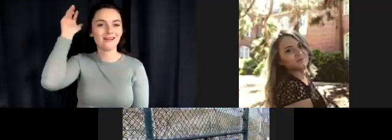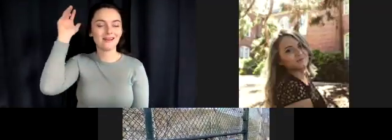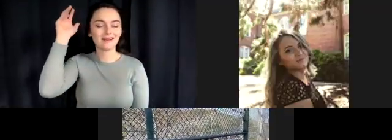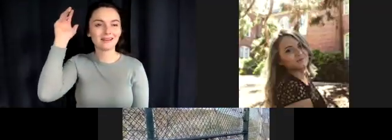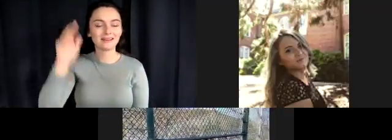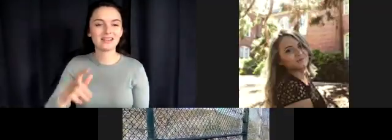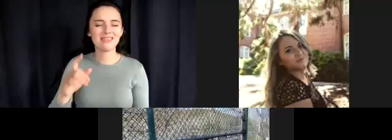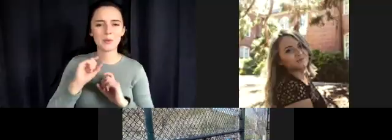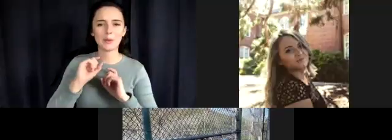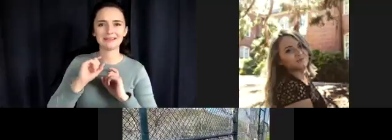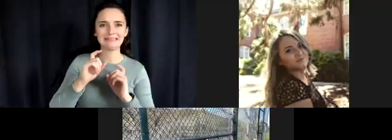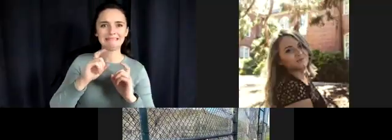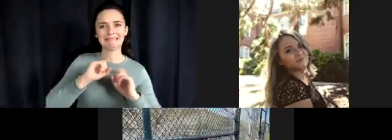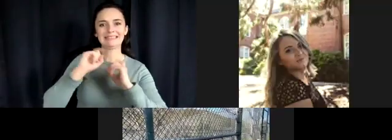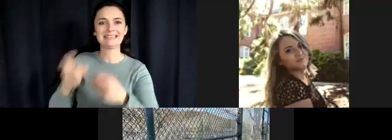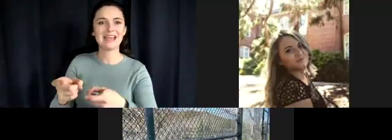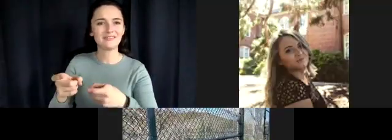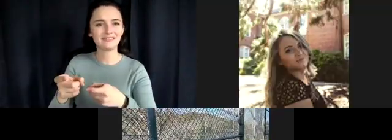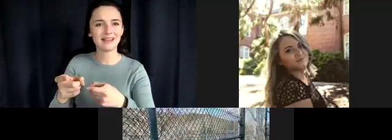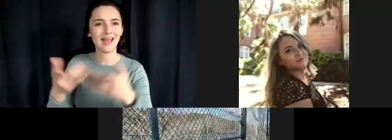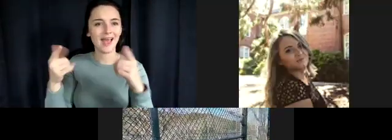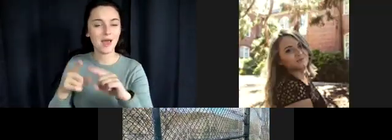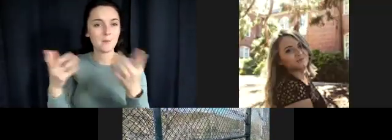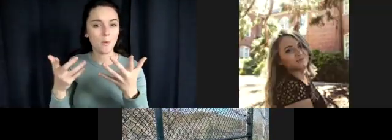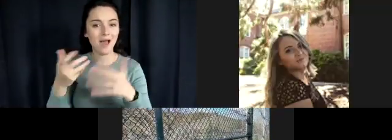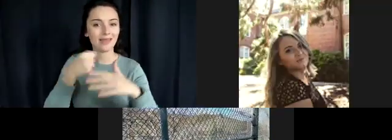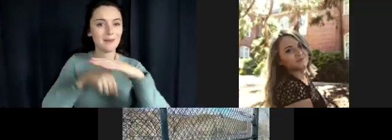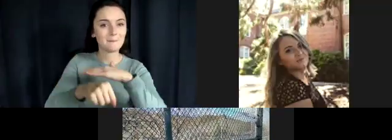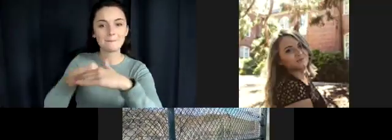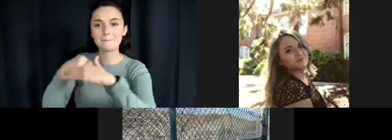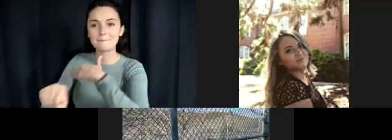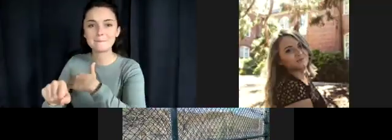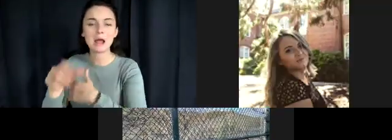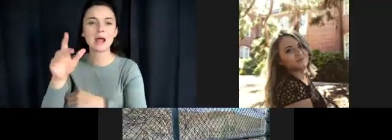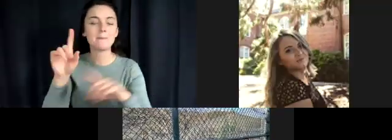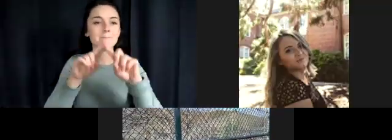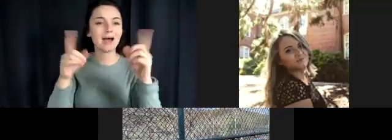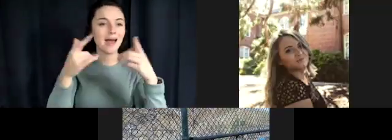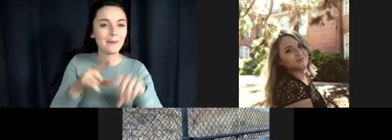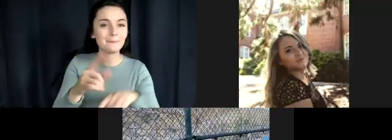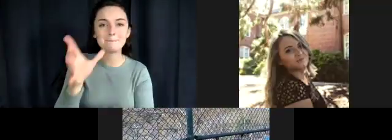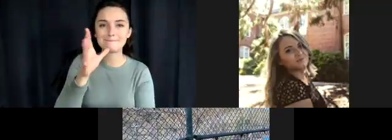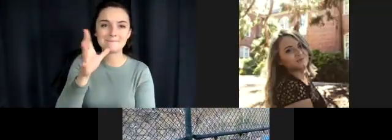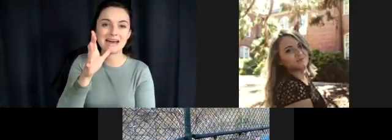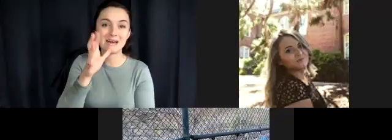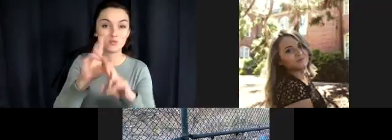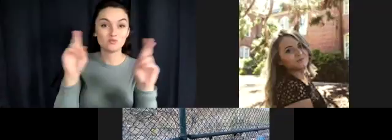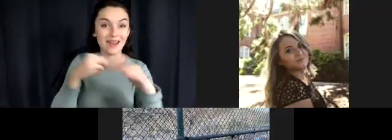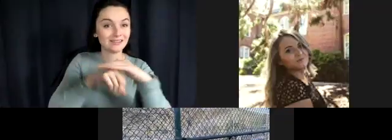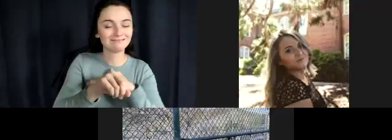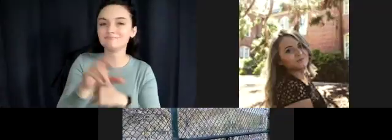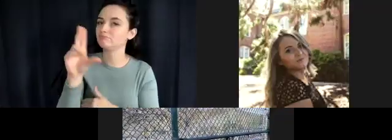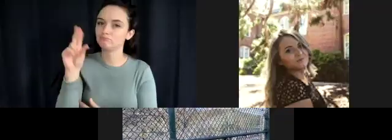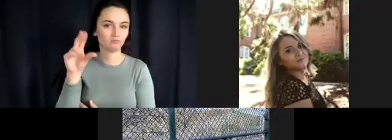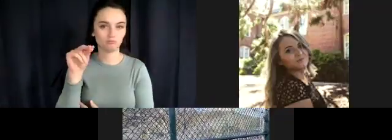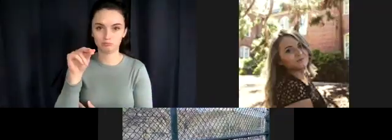cheetahs. And he bred them a little bit early, and so mom passed away giving birth to these guys, and he tried to hand raise